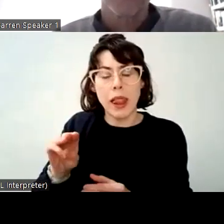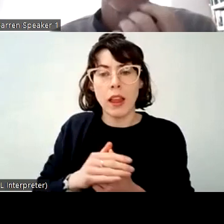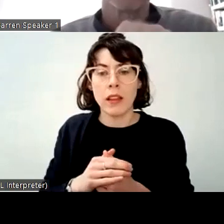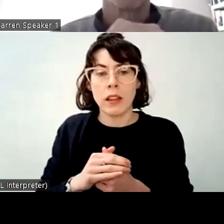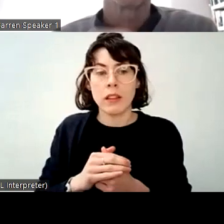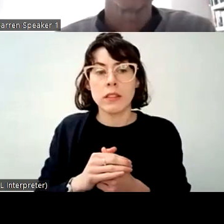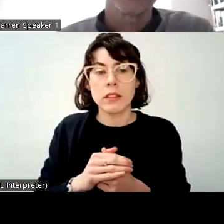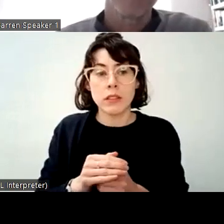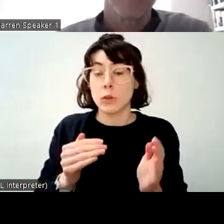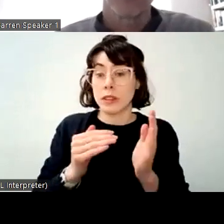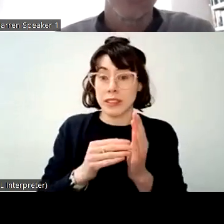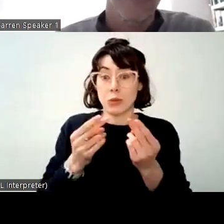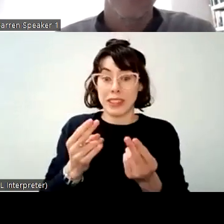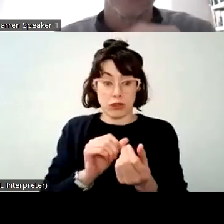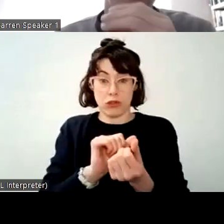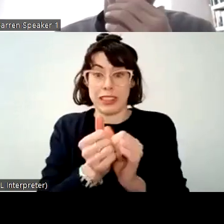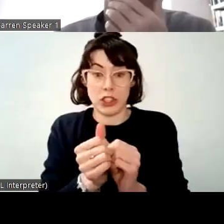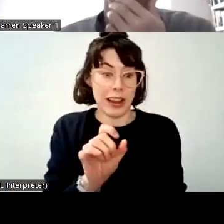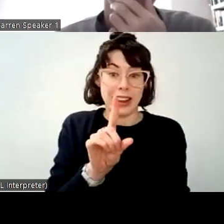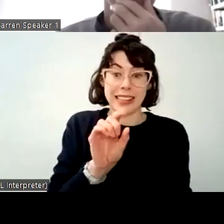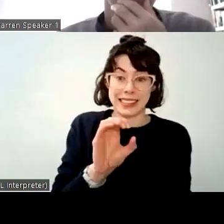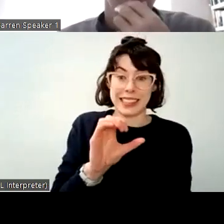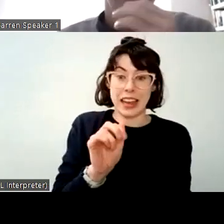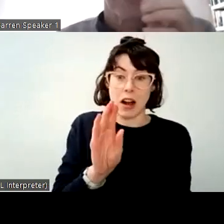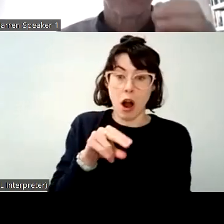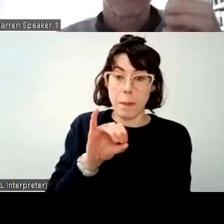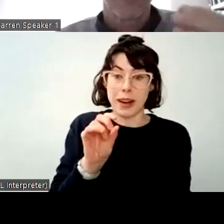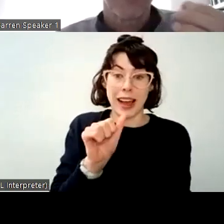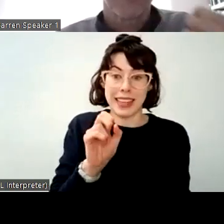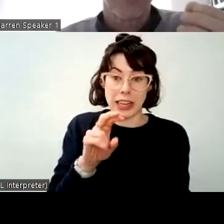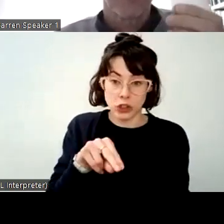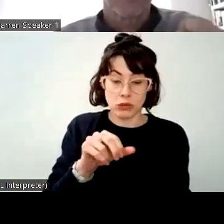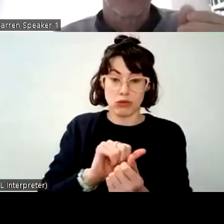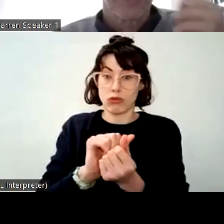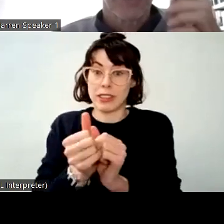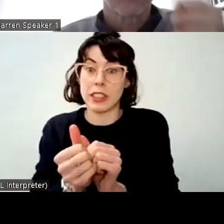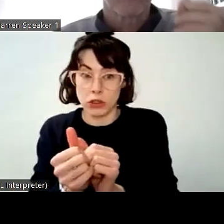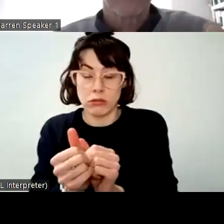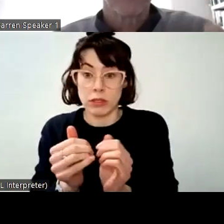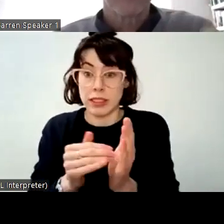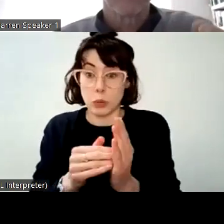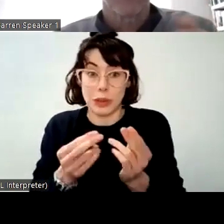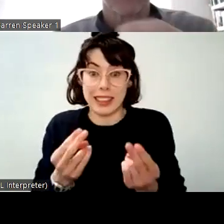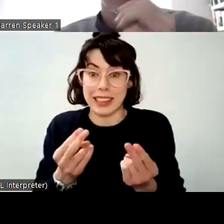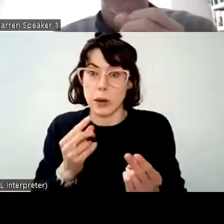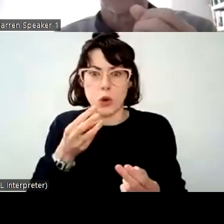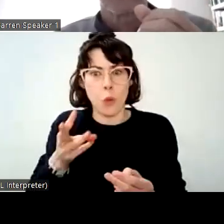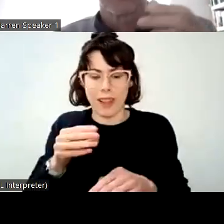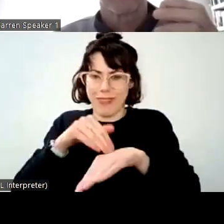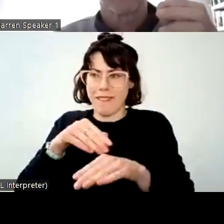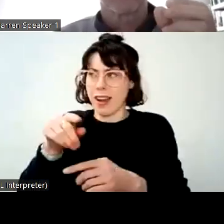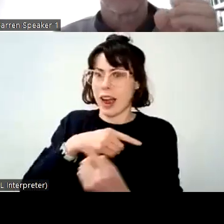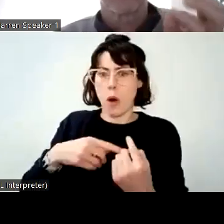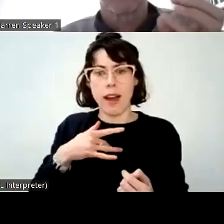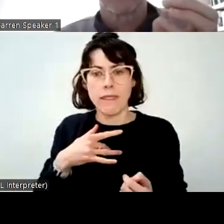and transformative. They're going to impact all of our ways of life. And it's, as they say there, it's really, really important when we